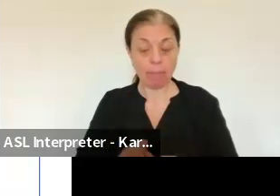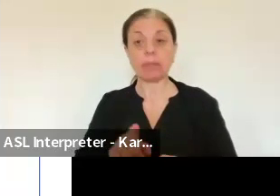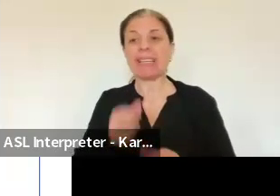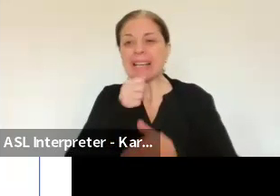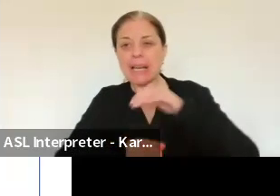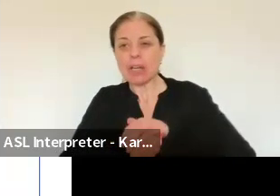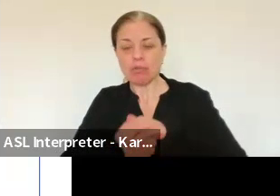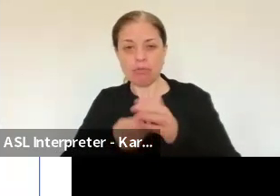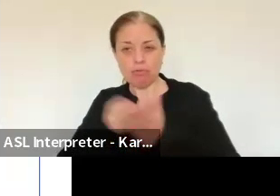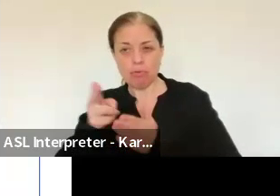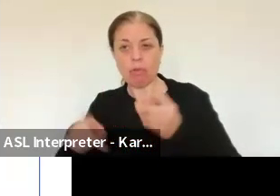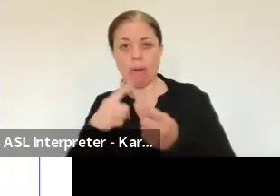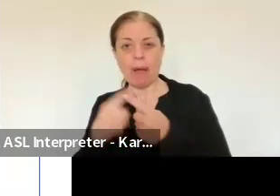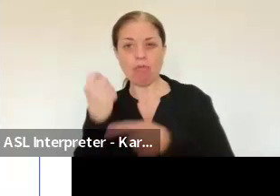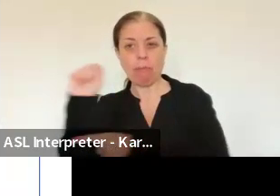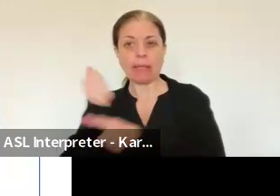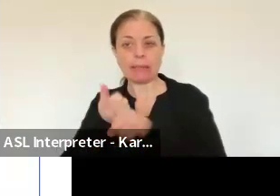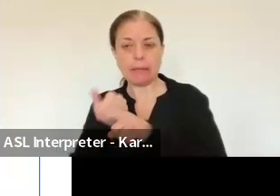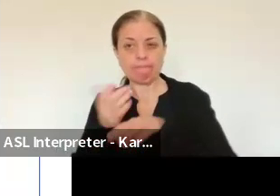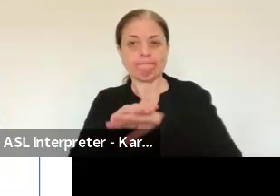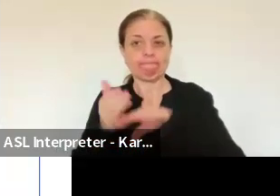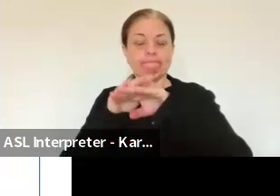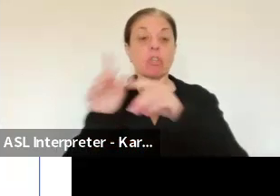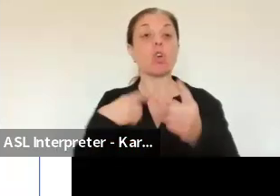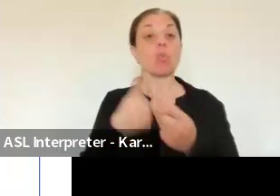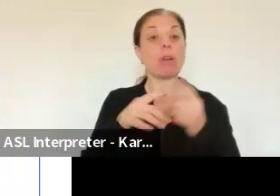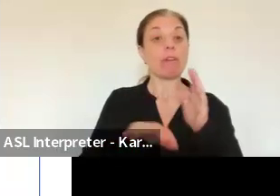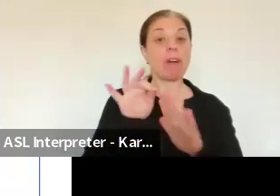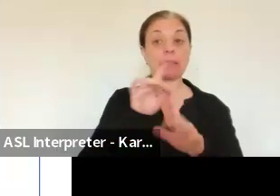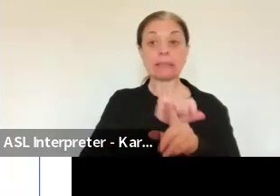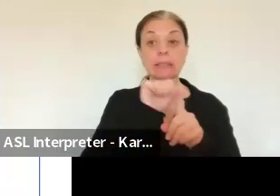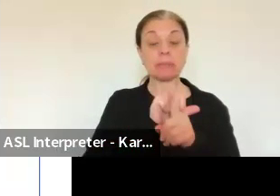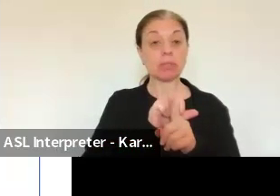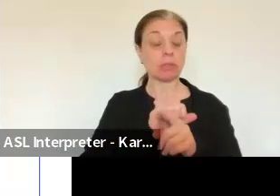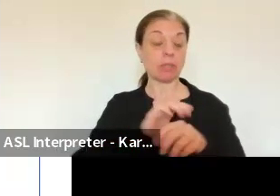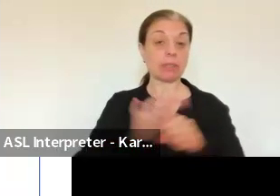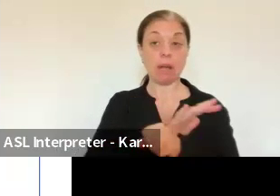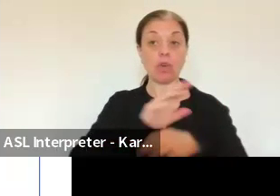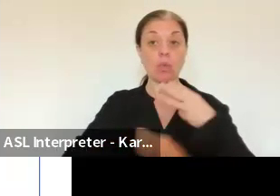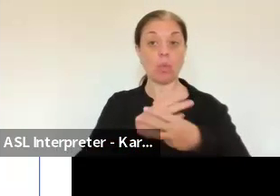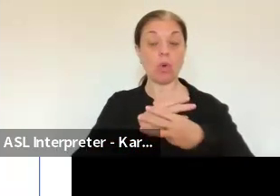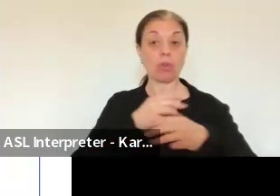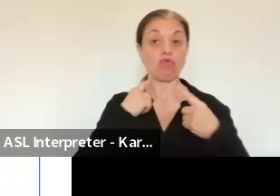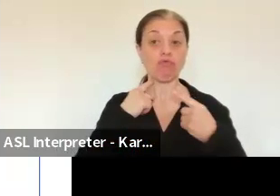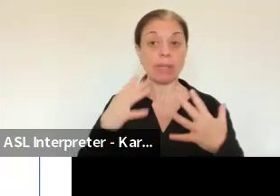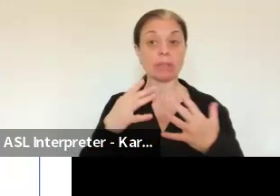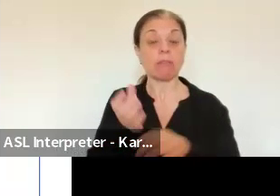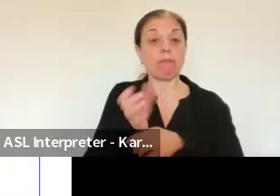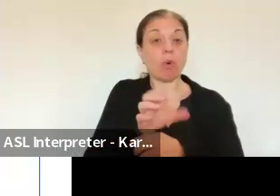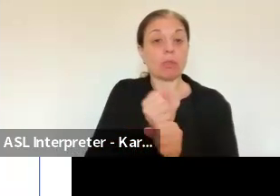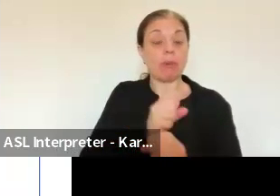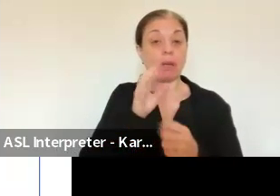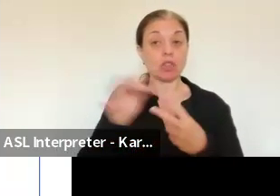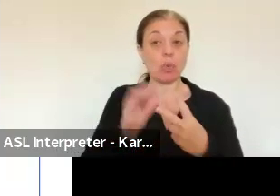rebellion itself, are stacking up. And when Hoi Young uncovers a conspiracy that puts their entire world at risk, she's forced to make a choice between her